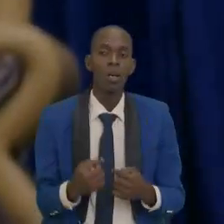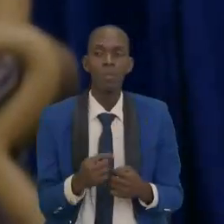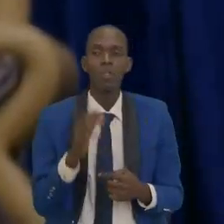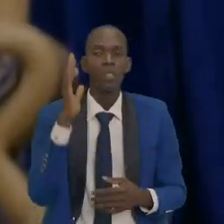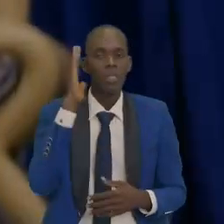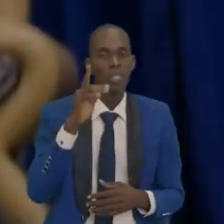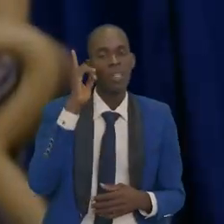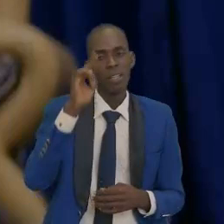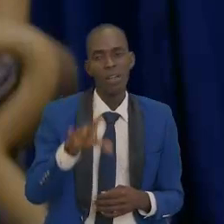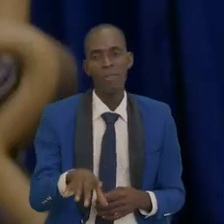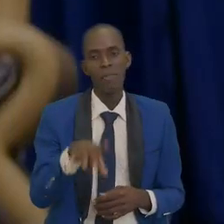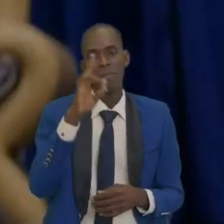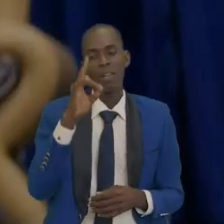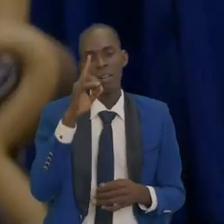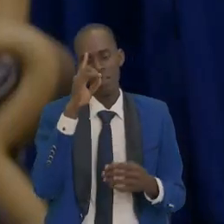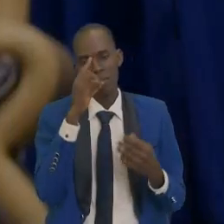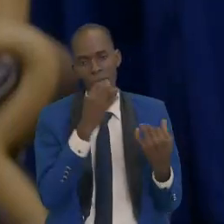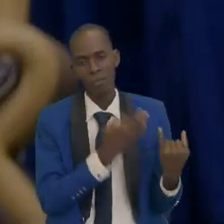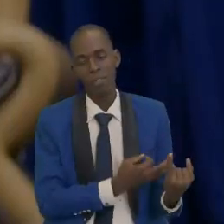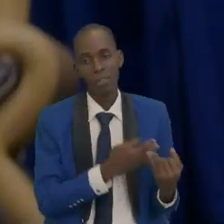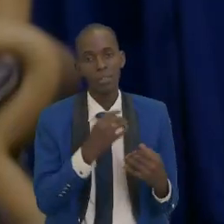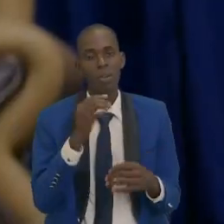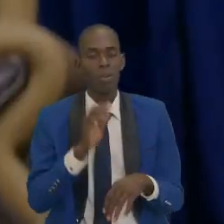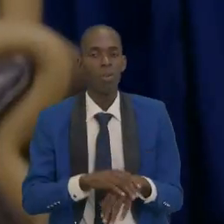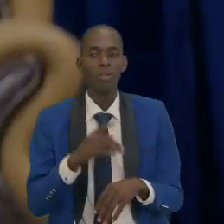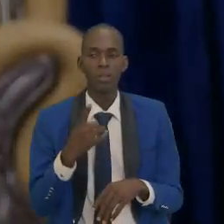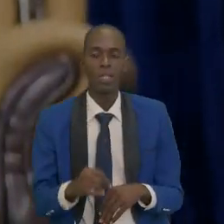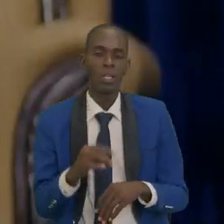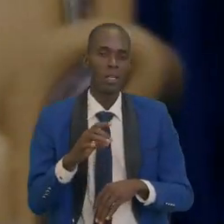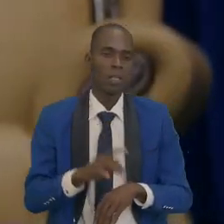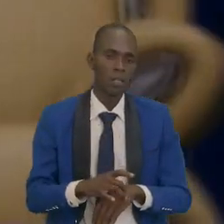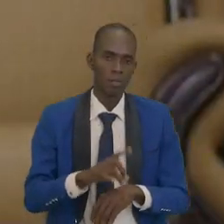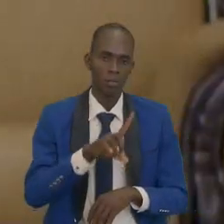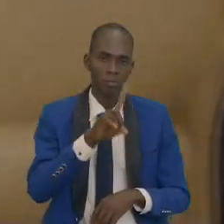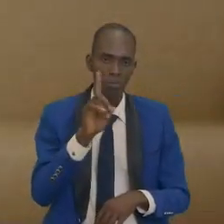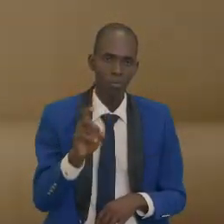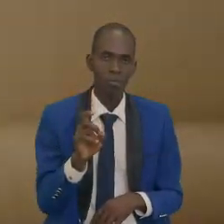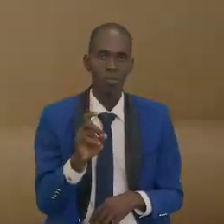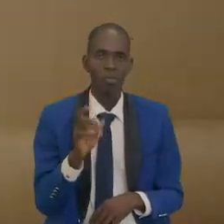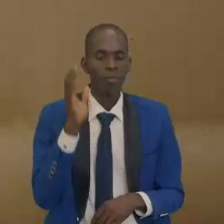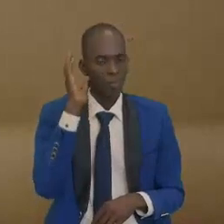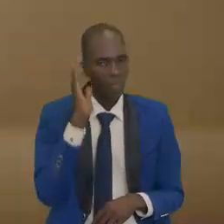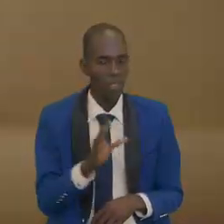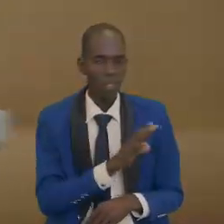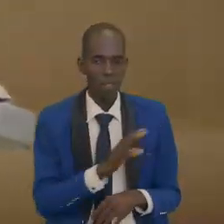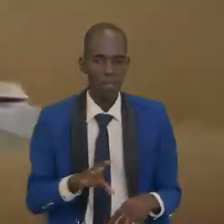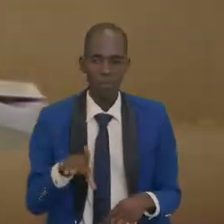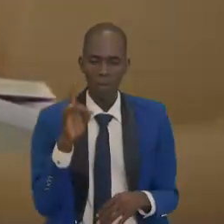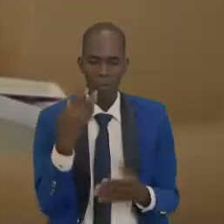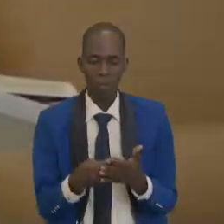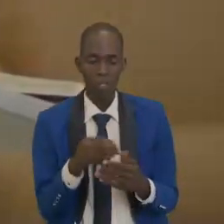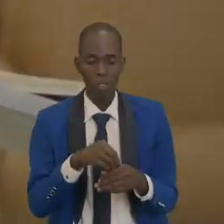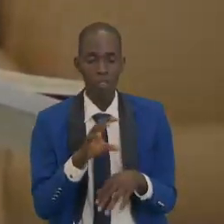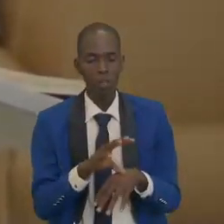find face on the Earth shall he find money in the churches